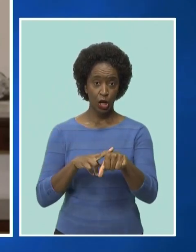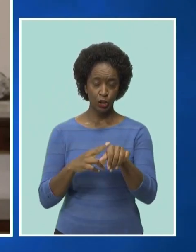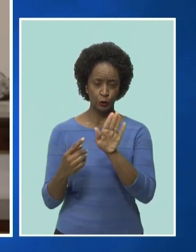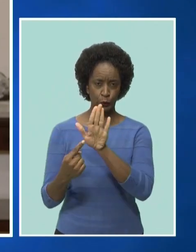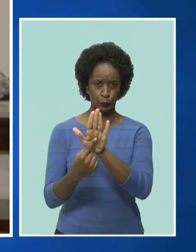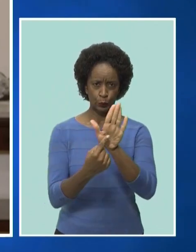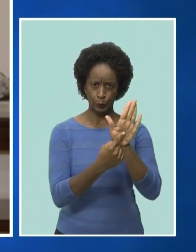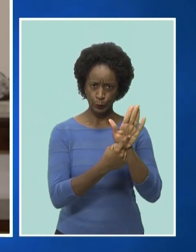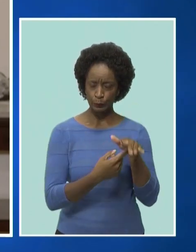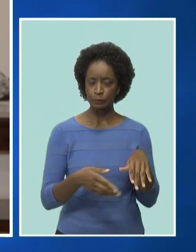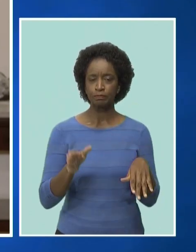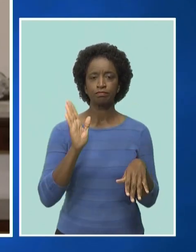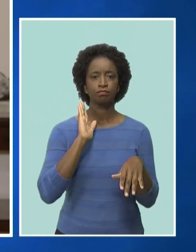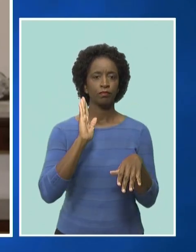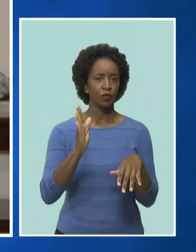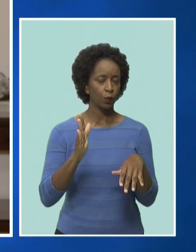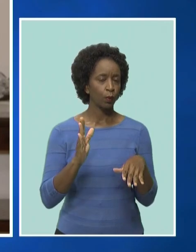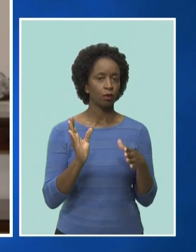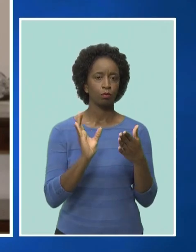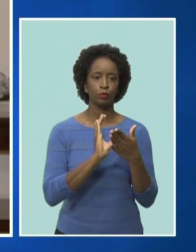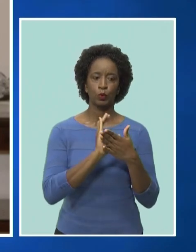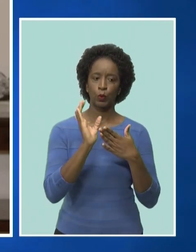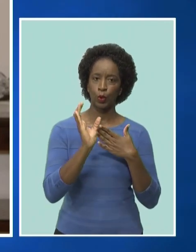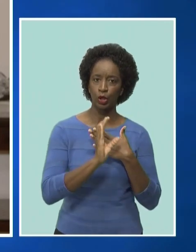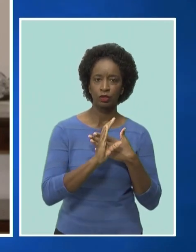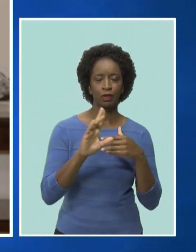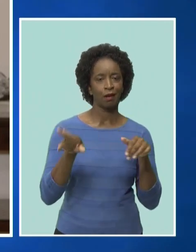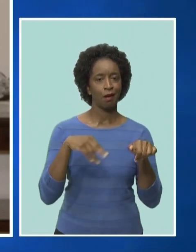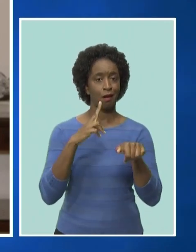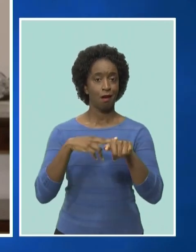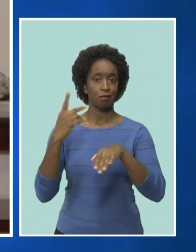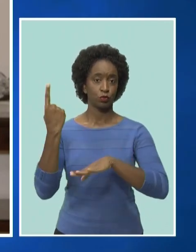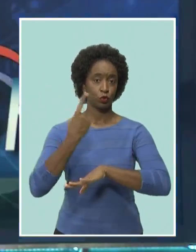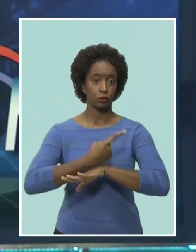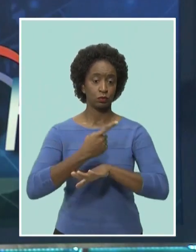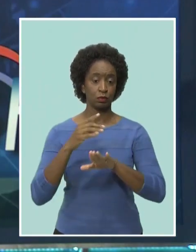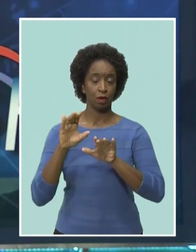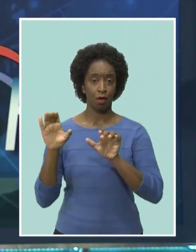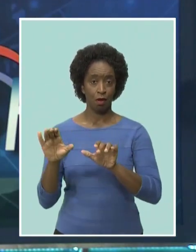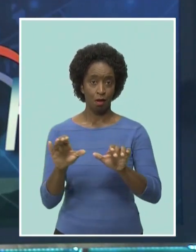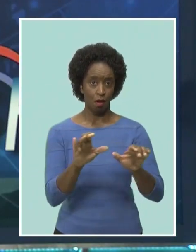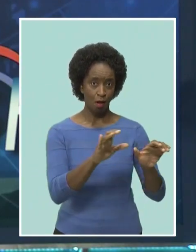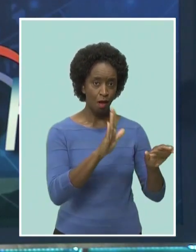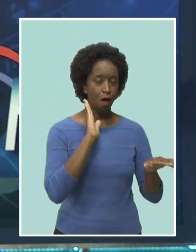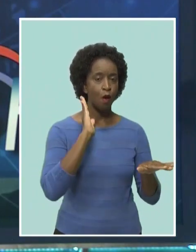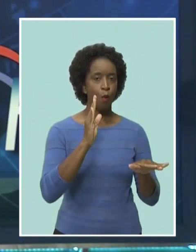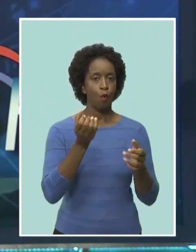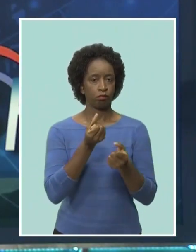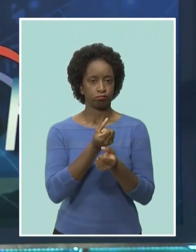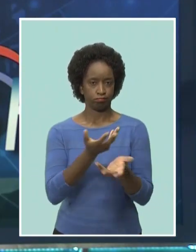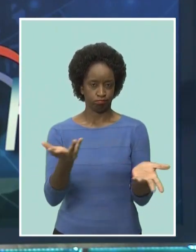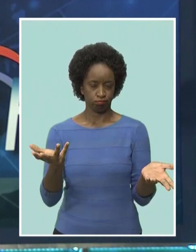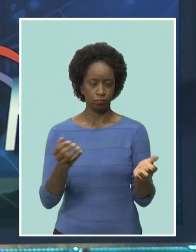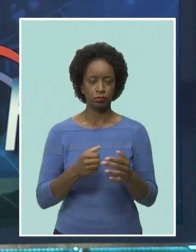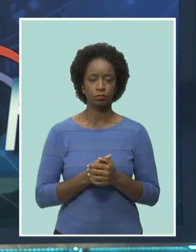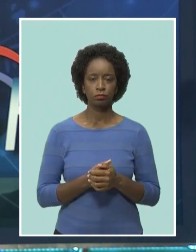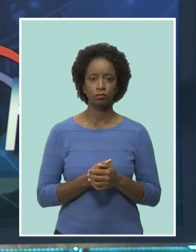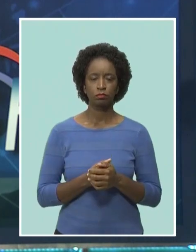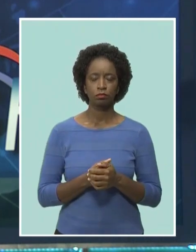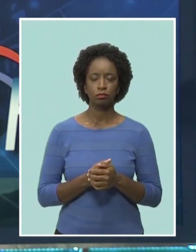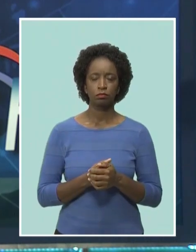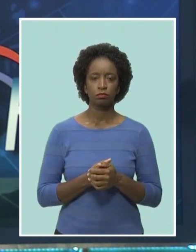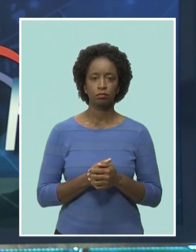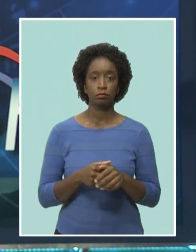official calendar of Barbados National Day events coming out later this week. Minister Abrams also gave a